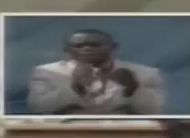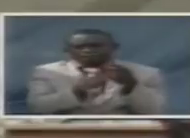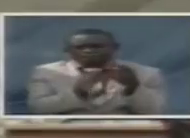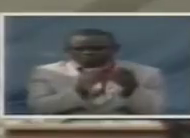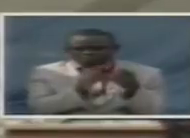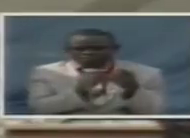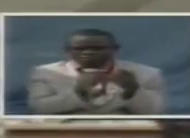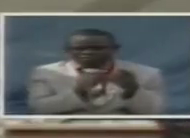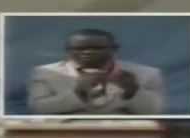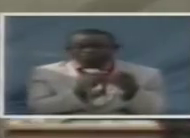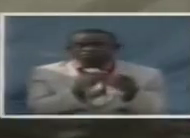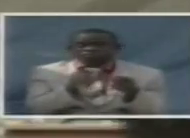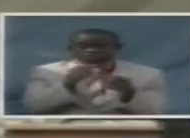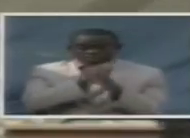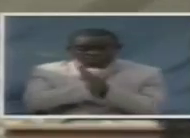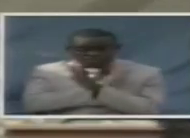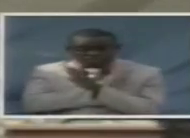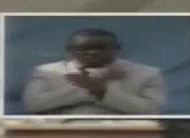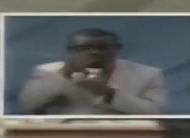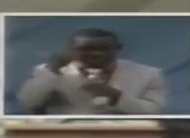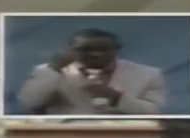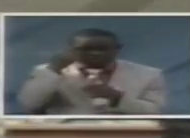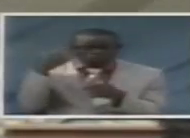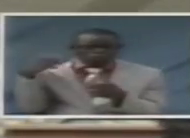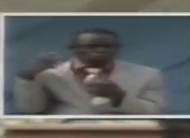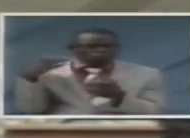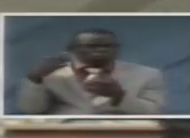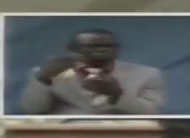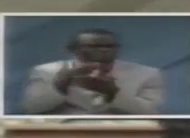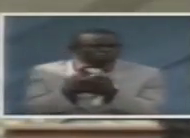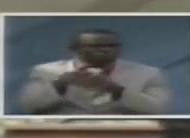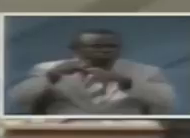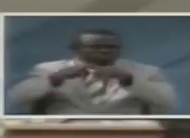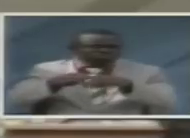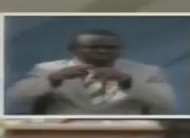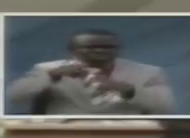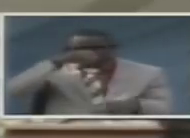reliance on the mining sector has exposed the economy to